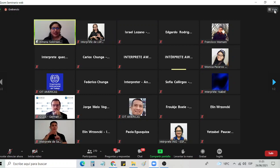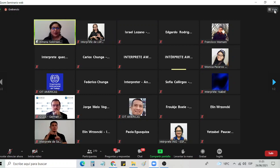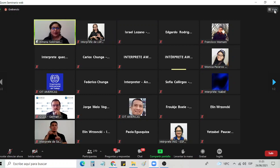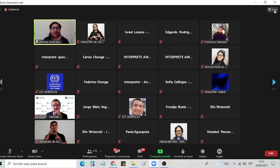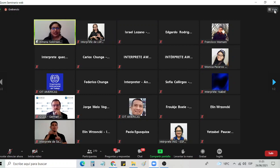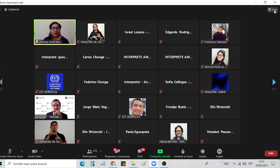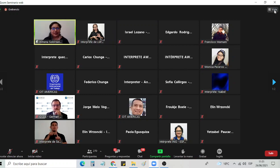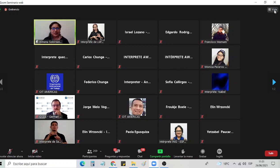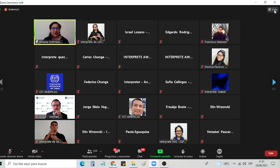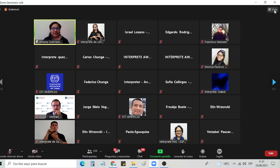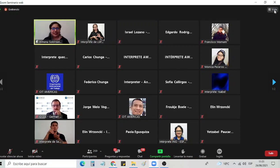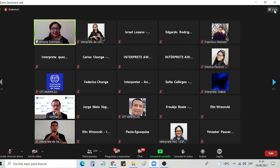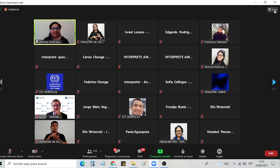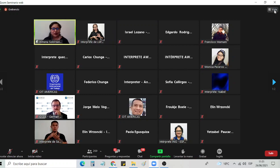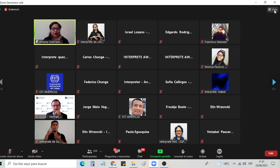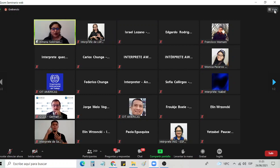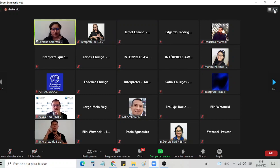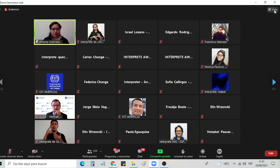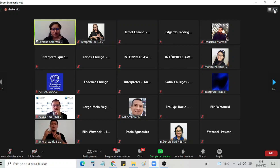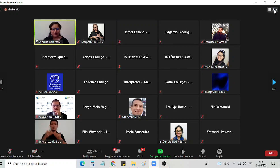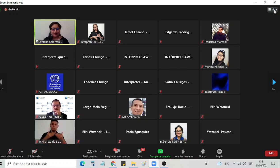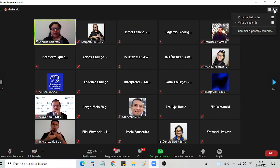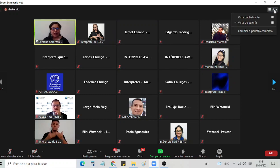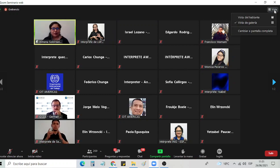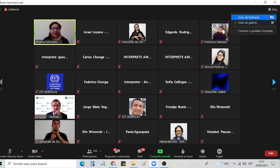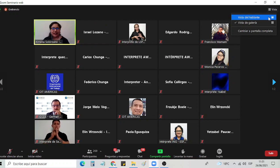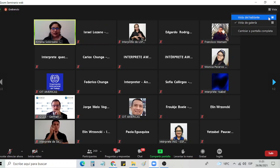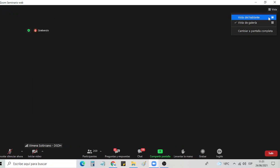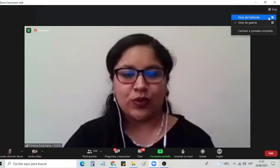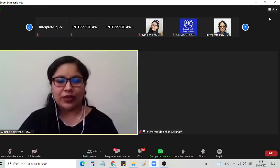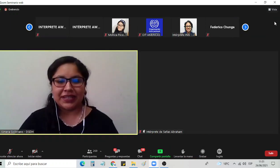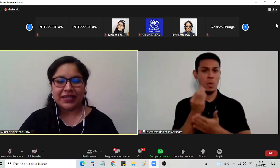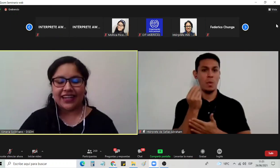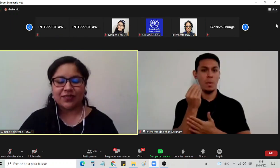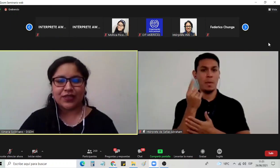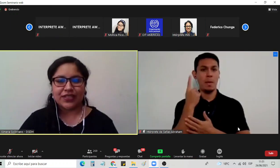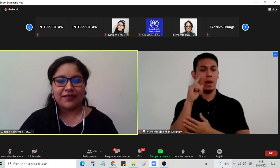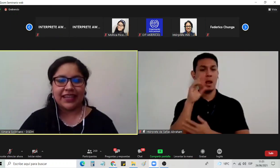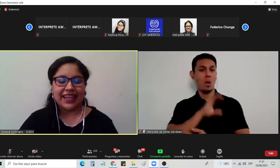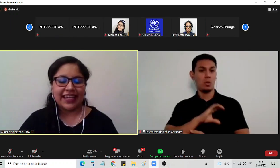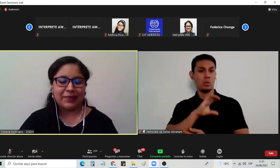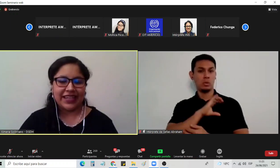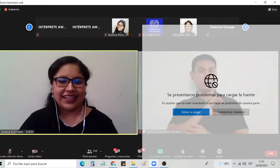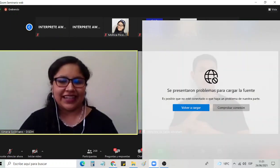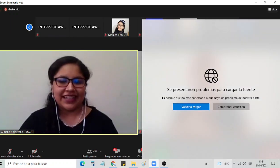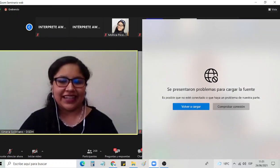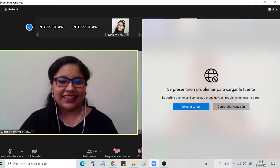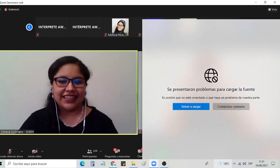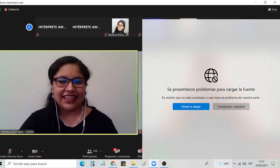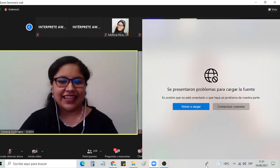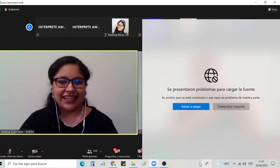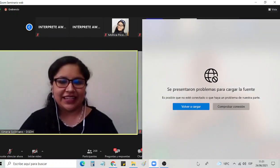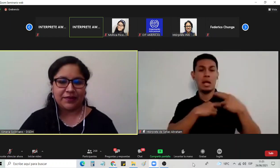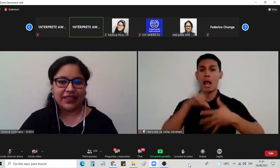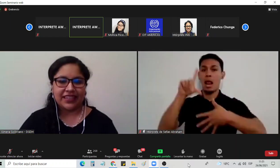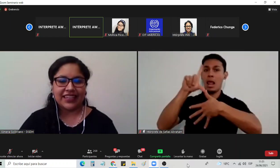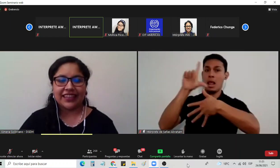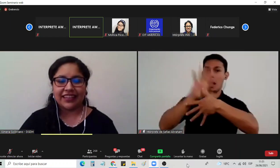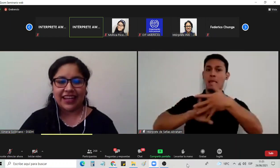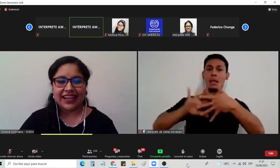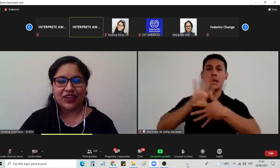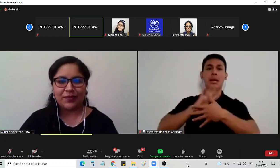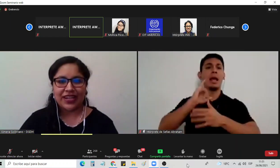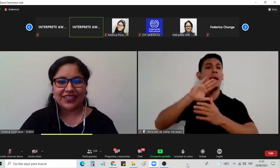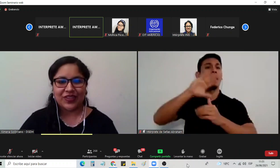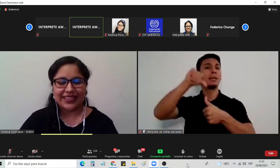point of center of organization for cooperation and economic development for responsible business conduct